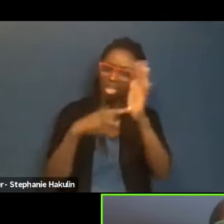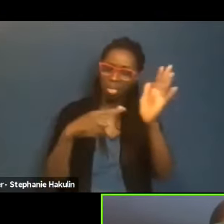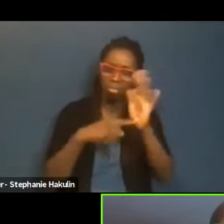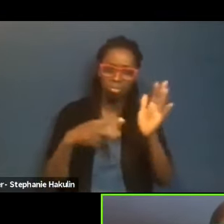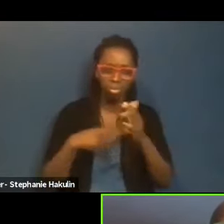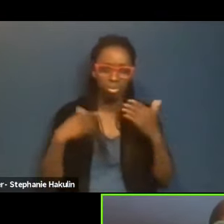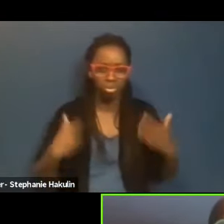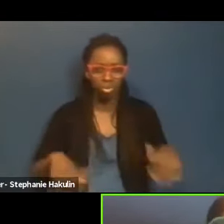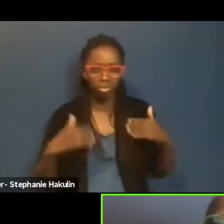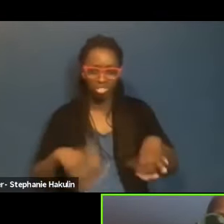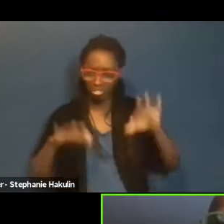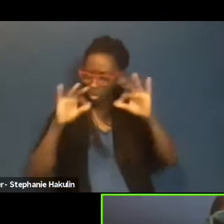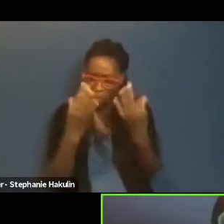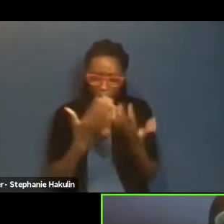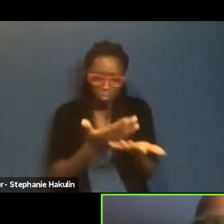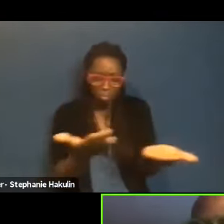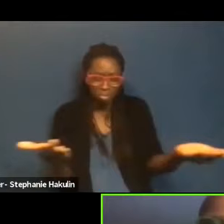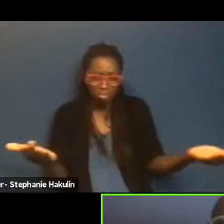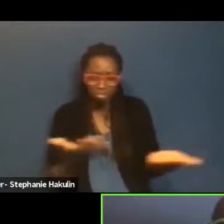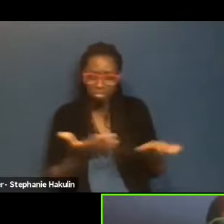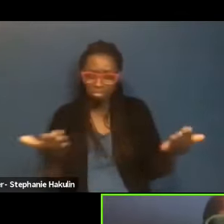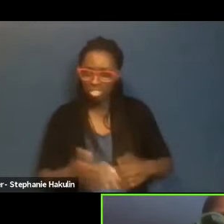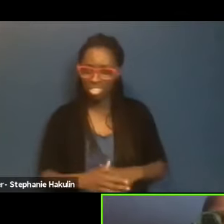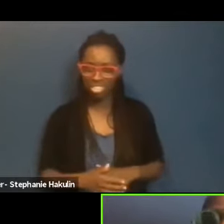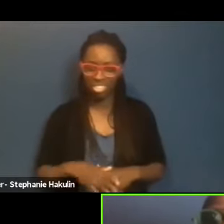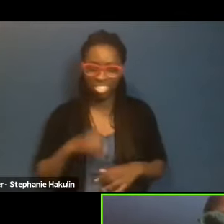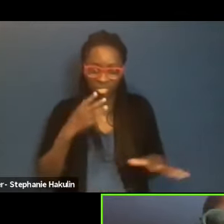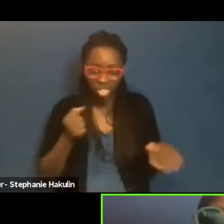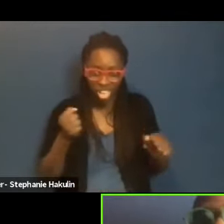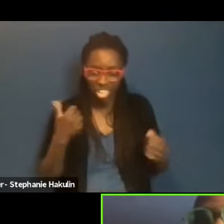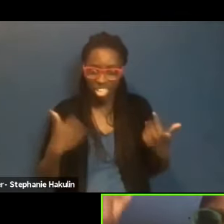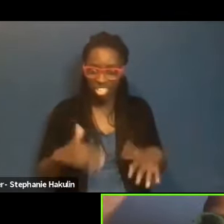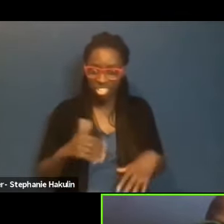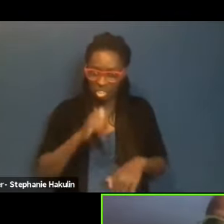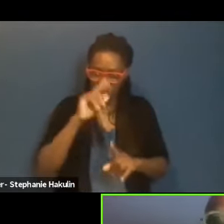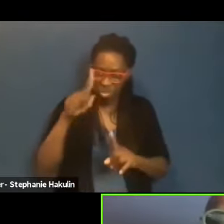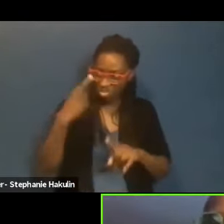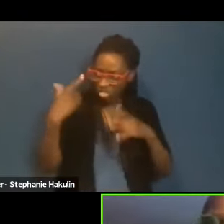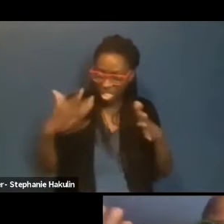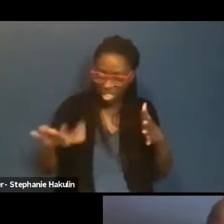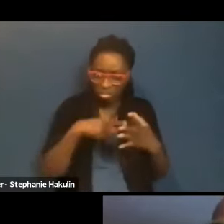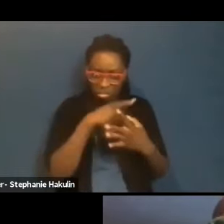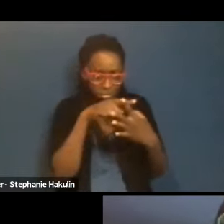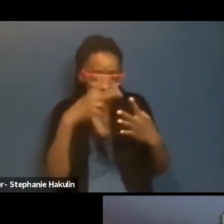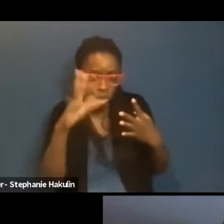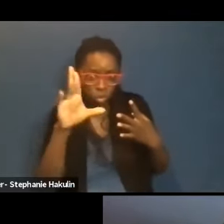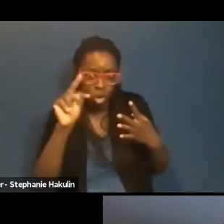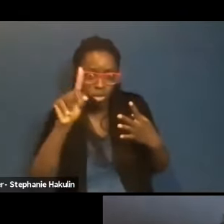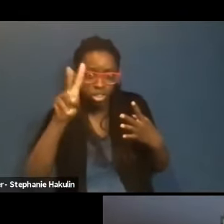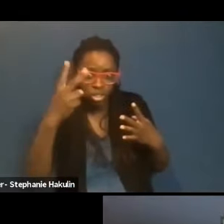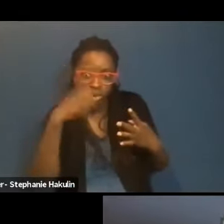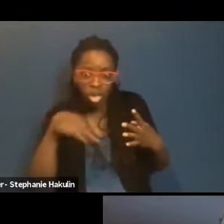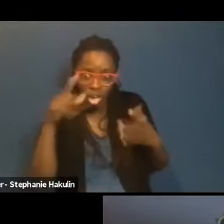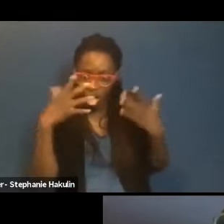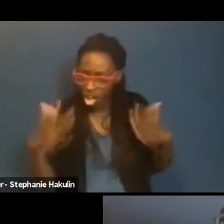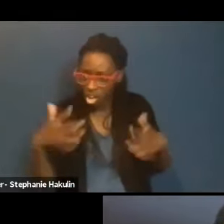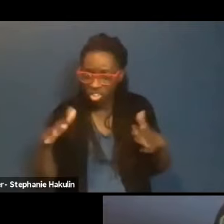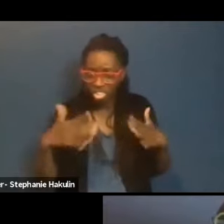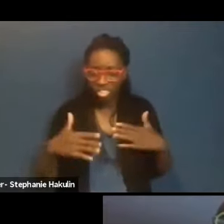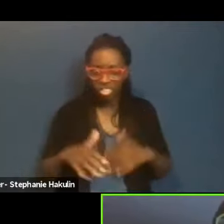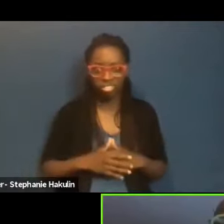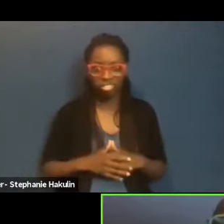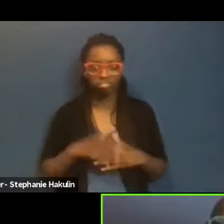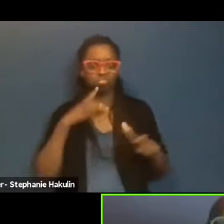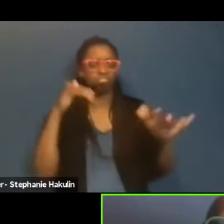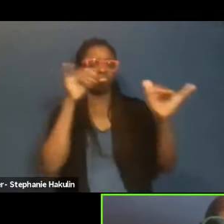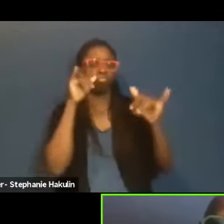went. Round one, down. Round two, done. Fire work from